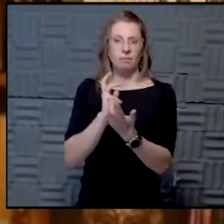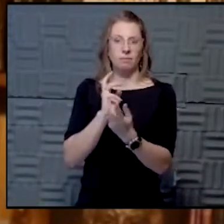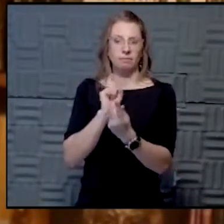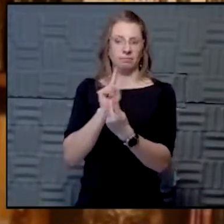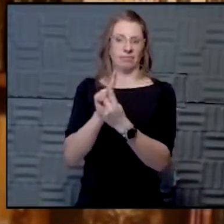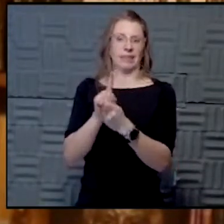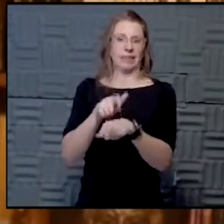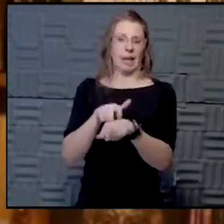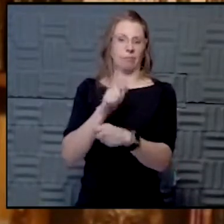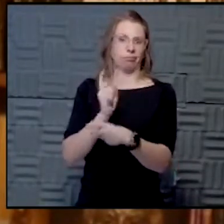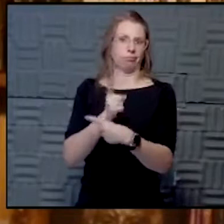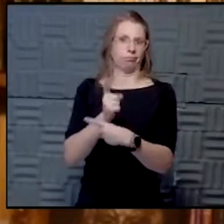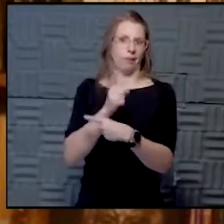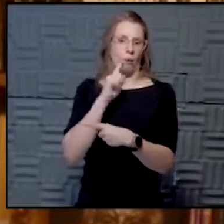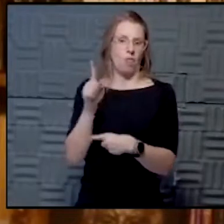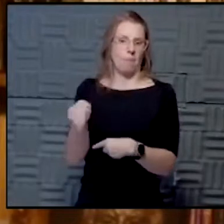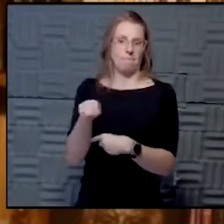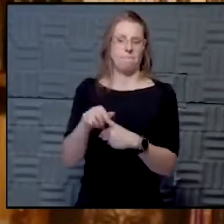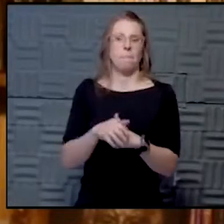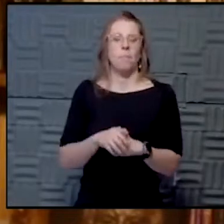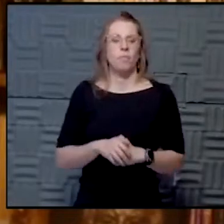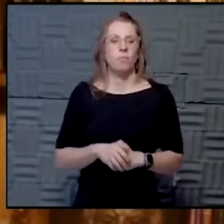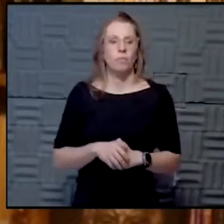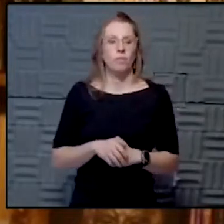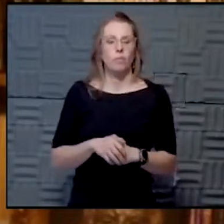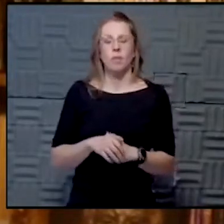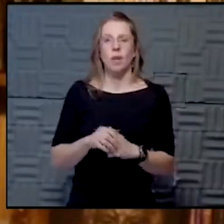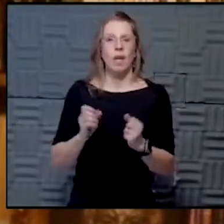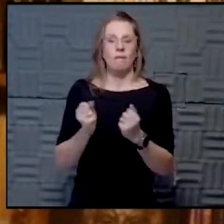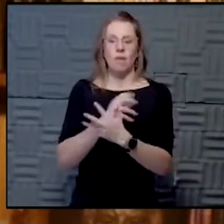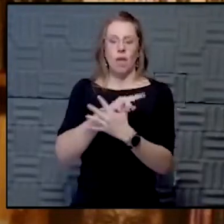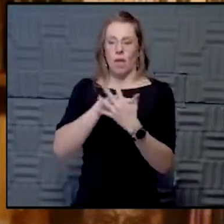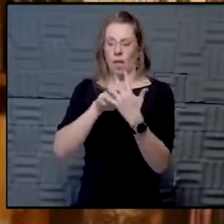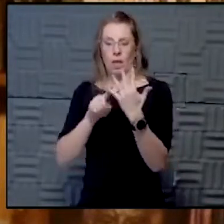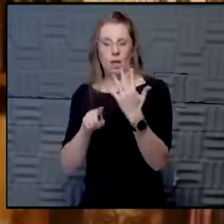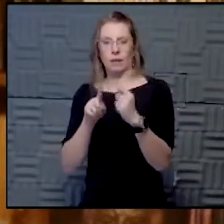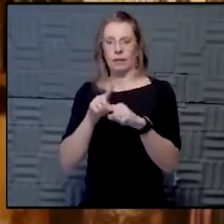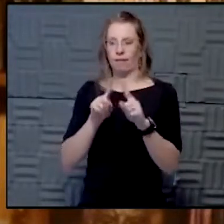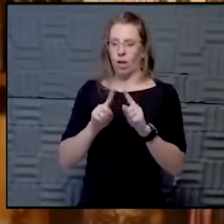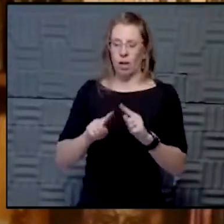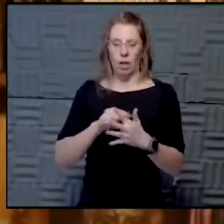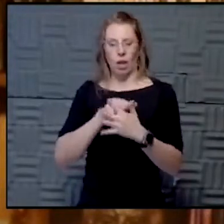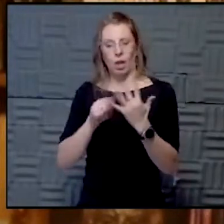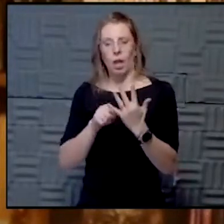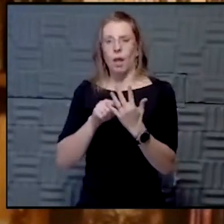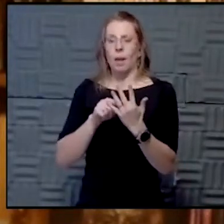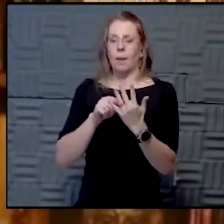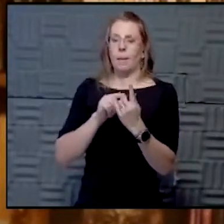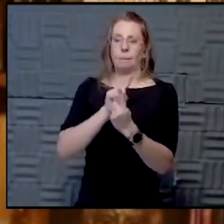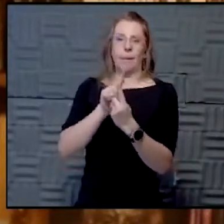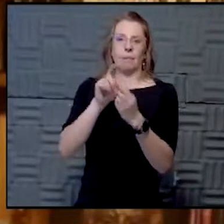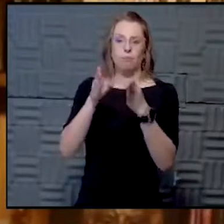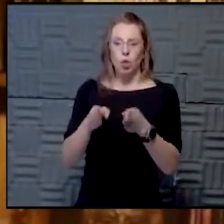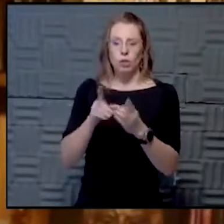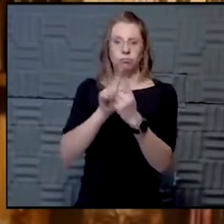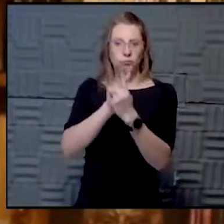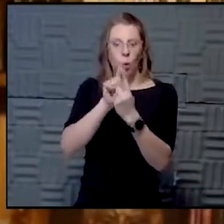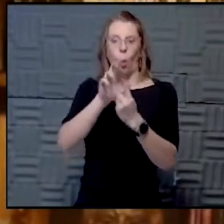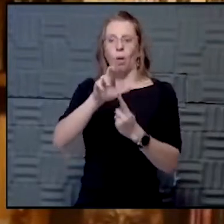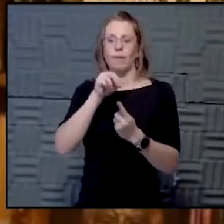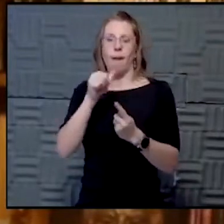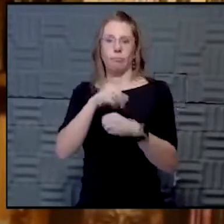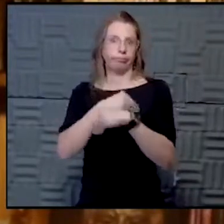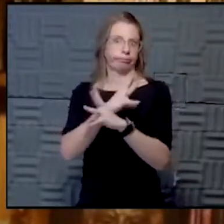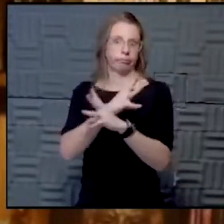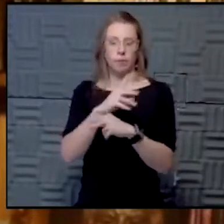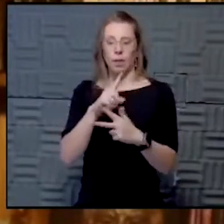need. And when you kind of take all the different factors involved, like whether they want to meet in person, and if so, where are they